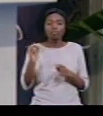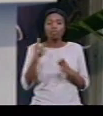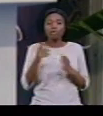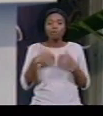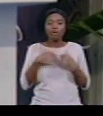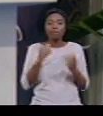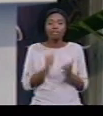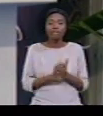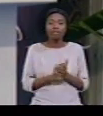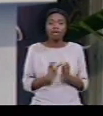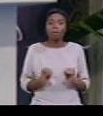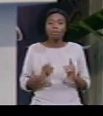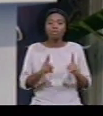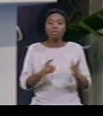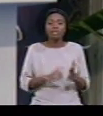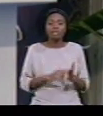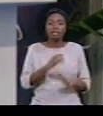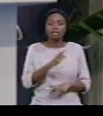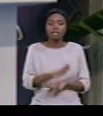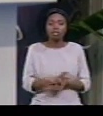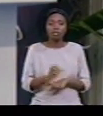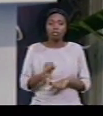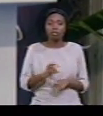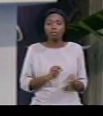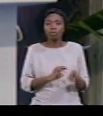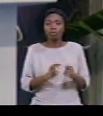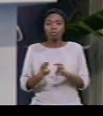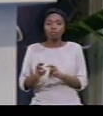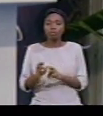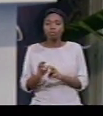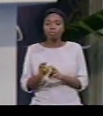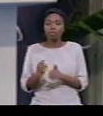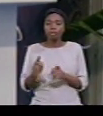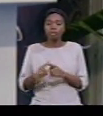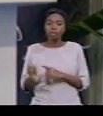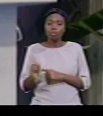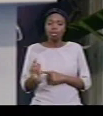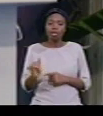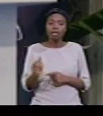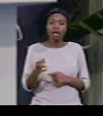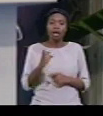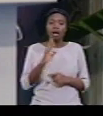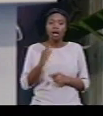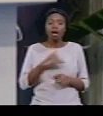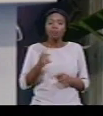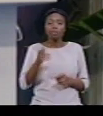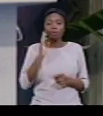this evening to do so. And so you move gently to where they are, and